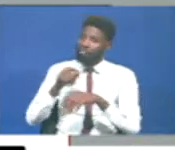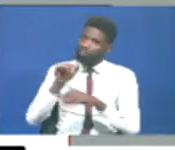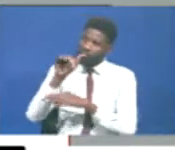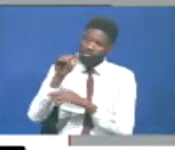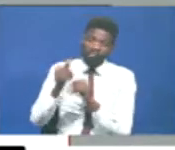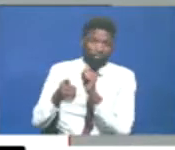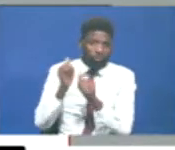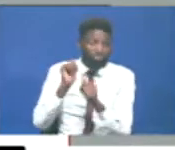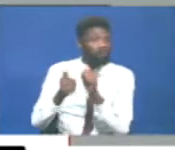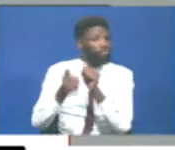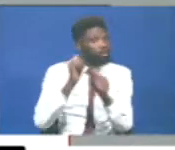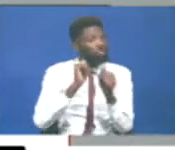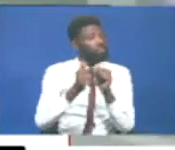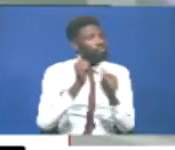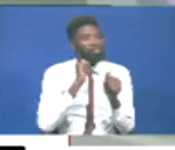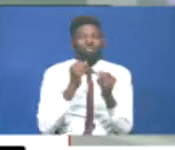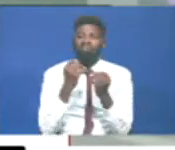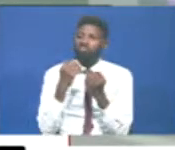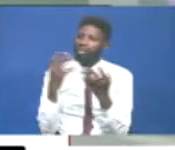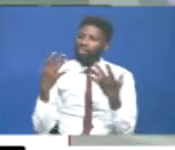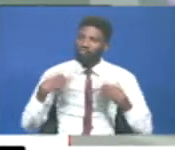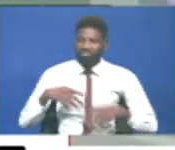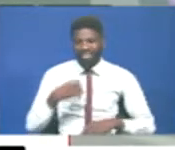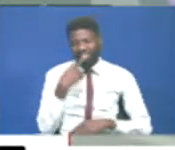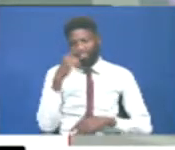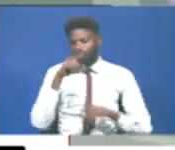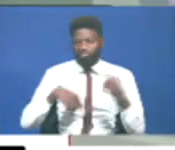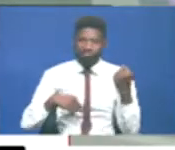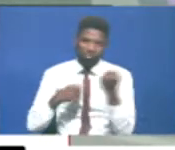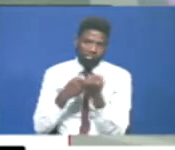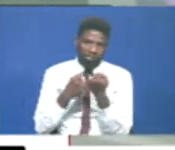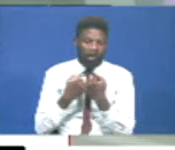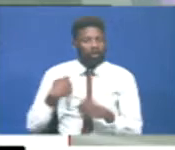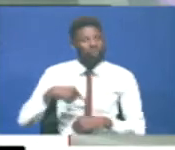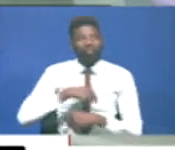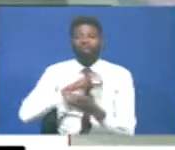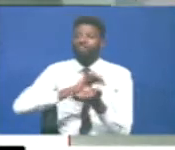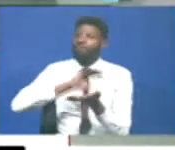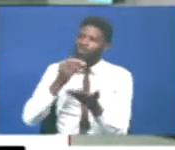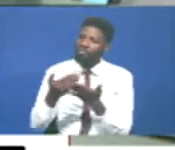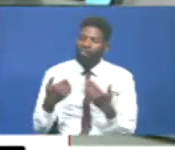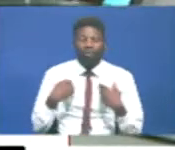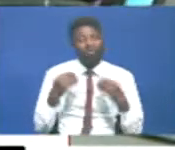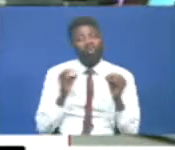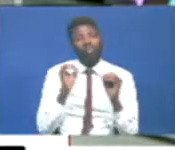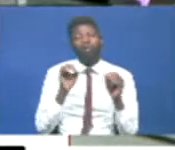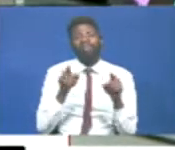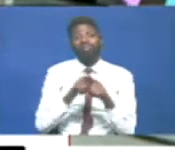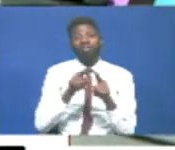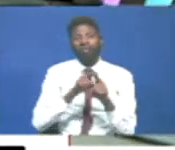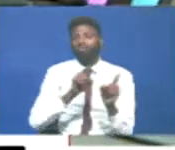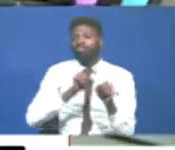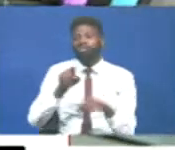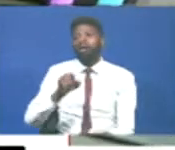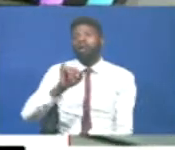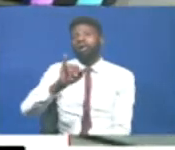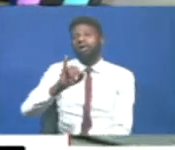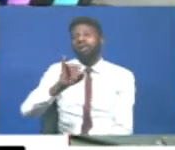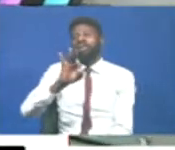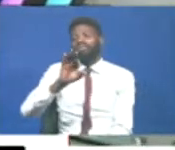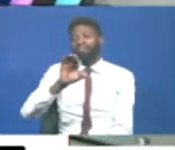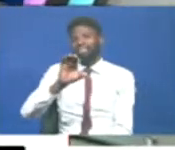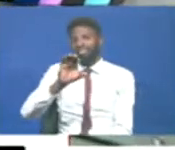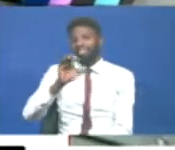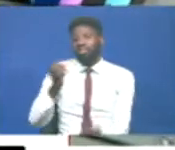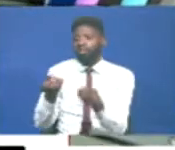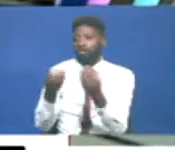having rejections from a lot of people saying, we can't fund it, we don't have the funds for it, and going to IFC. IFC actually gave us a good idea, one of the